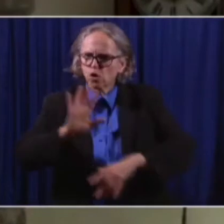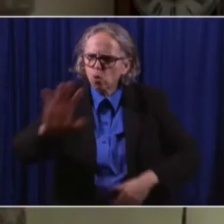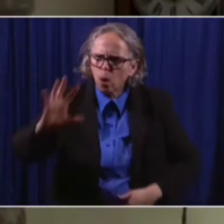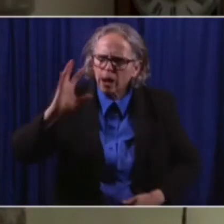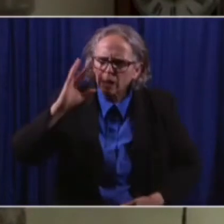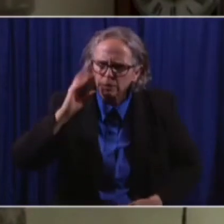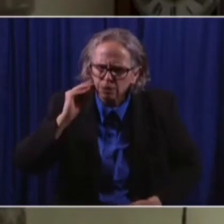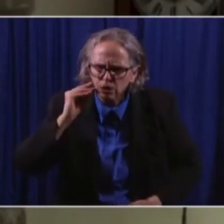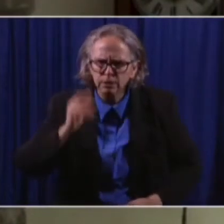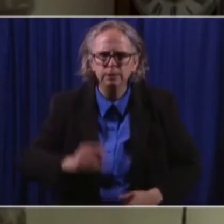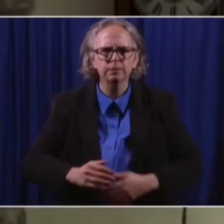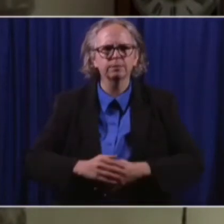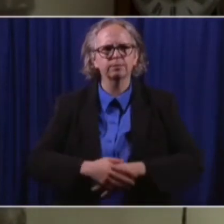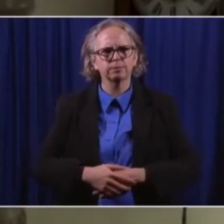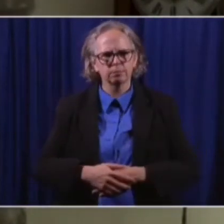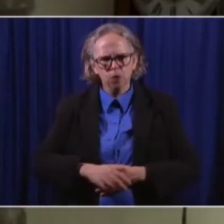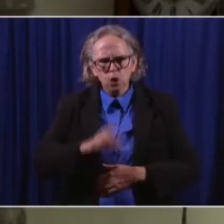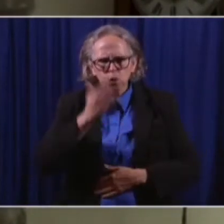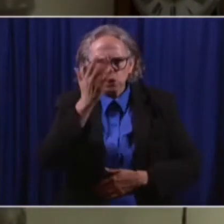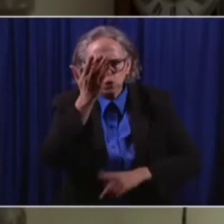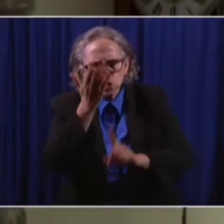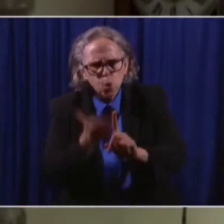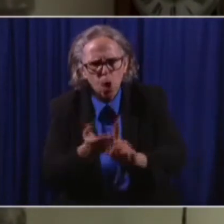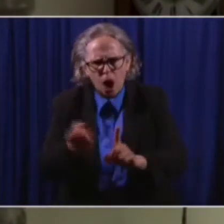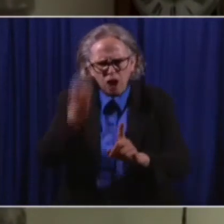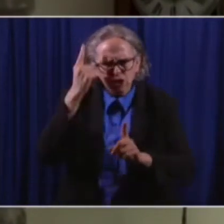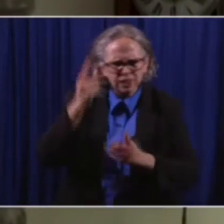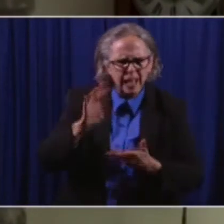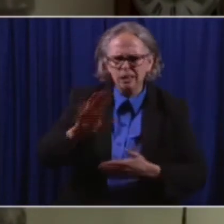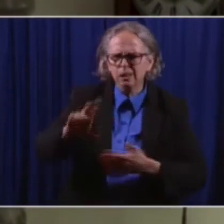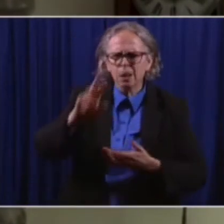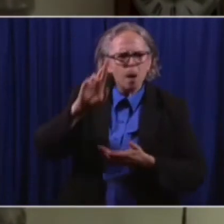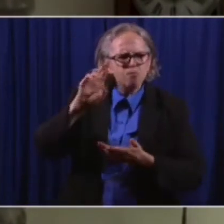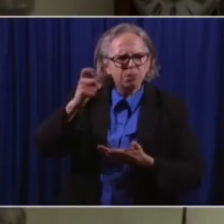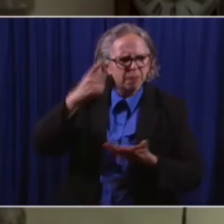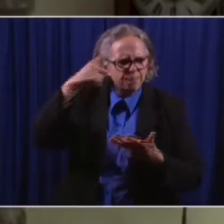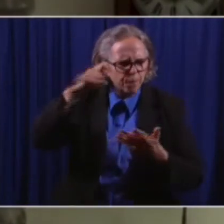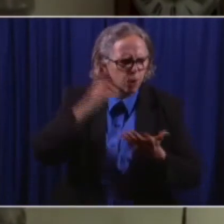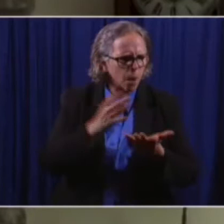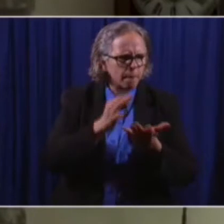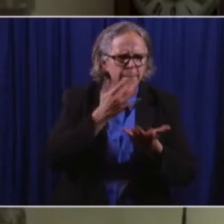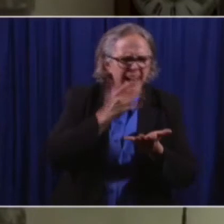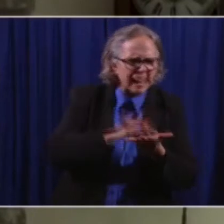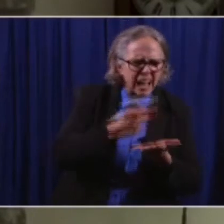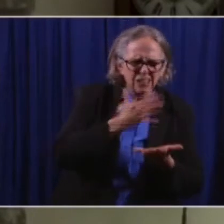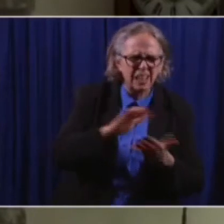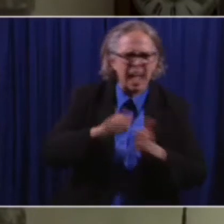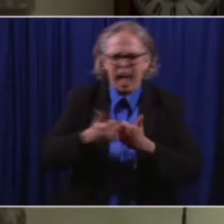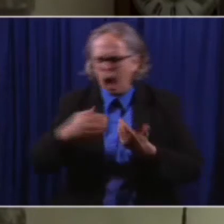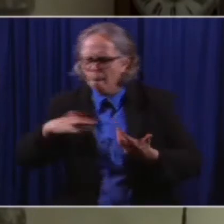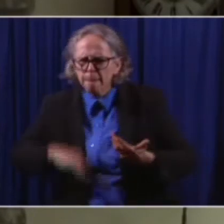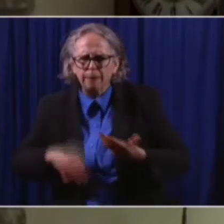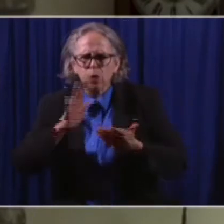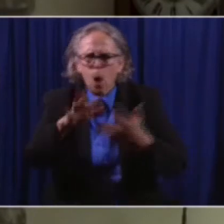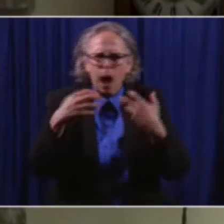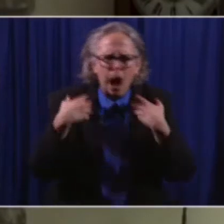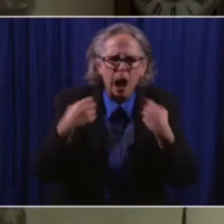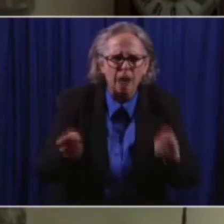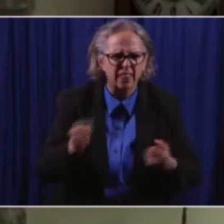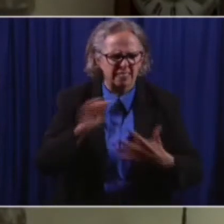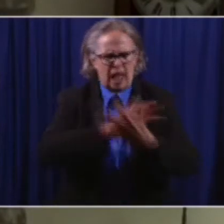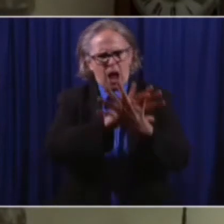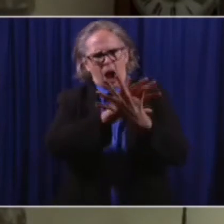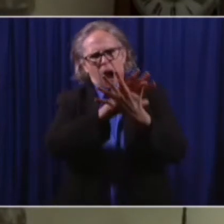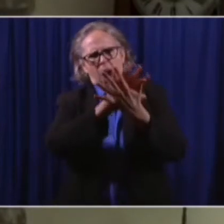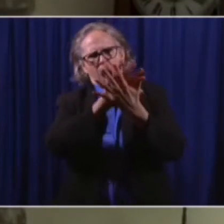understand what their prescription drug and their other benefits actually are. Let me make one thing